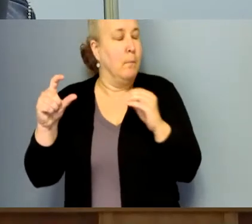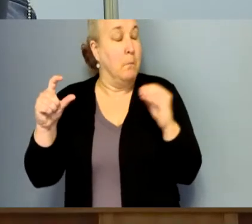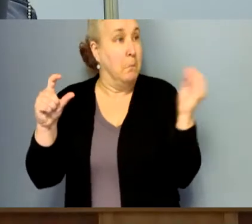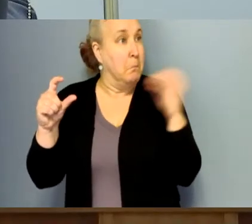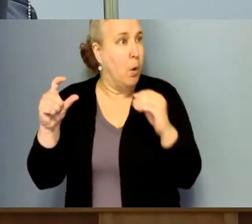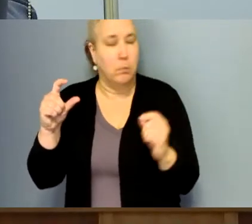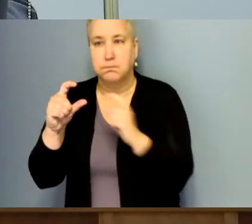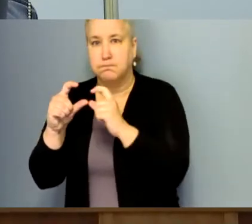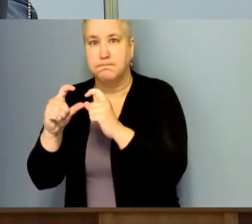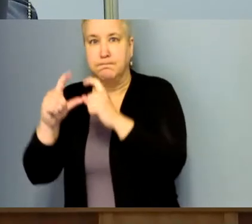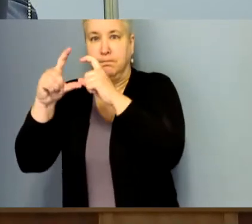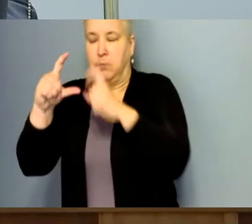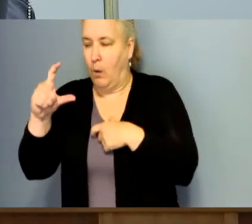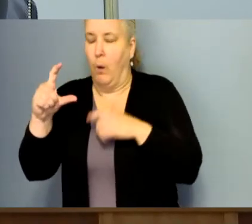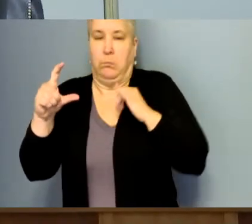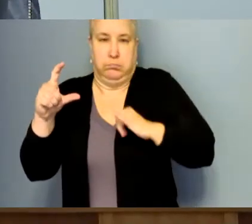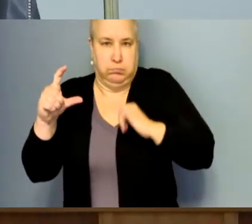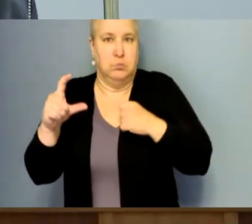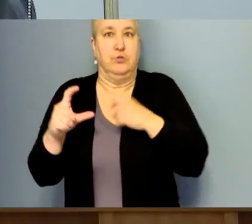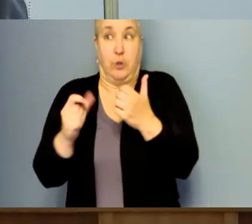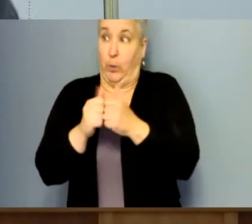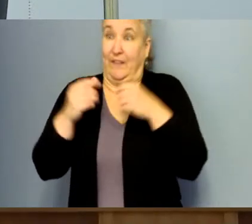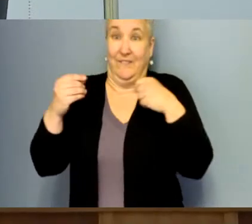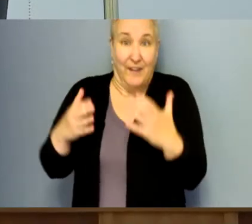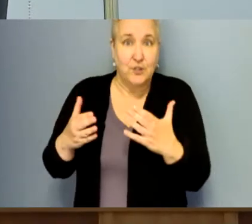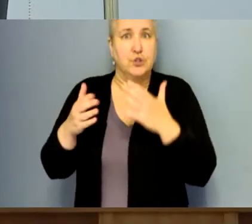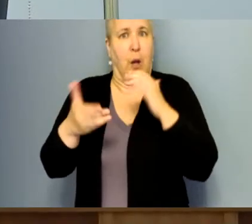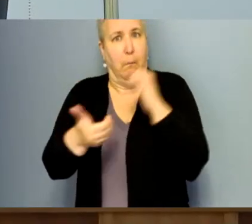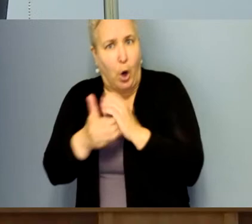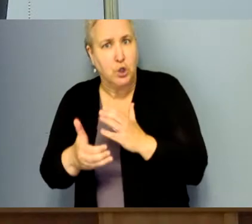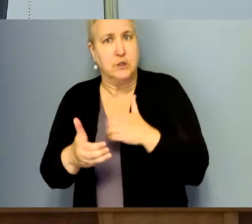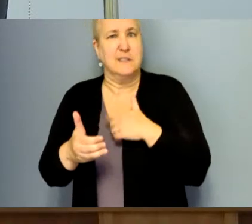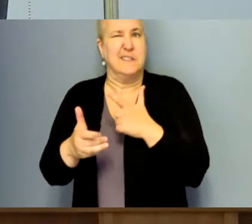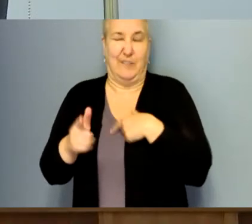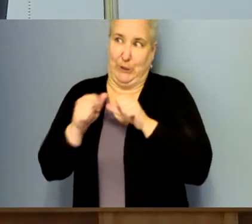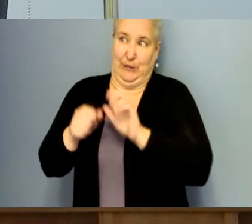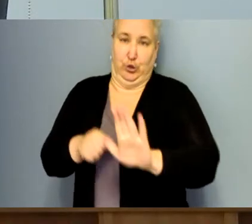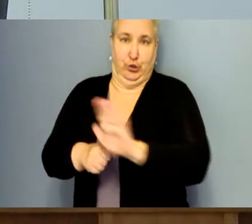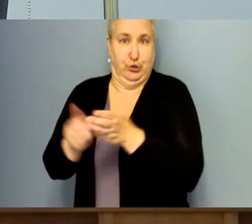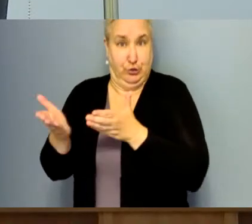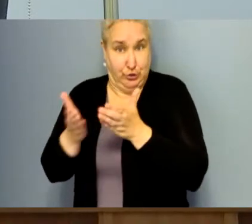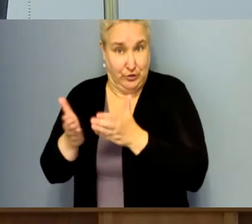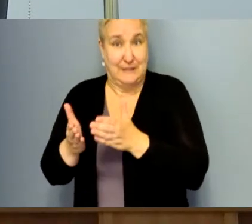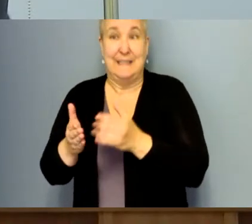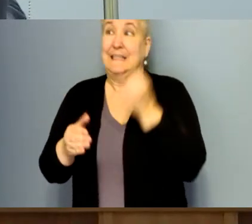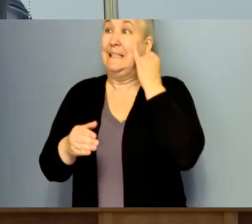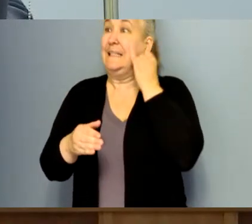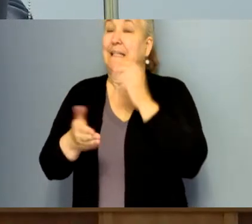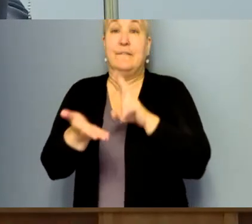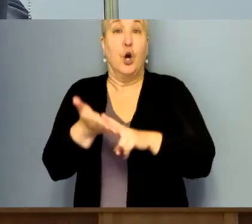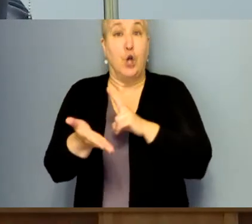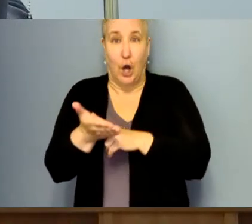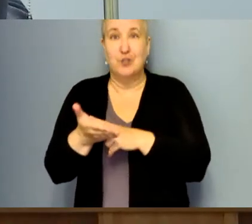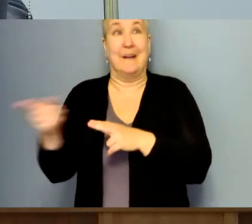and other partners we have, the vendors we have, to continue services, and then we reimburse them for anything that they may have gone over the original contract